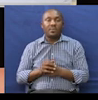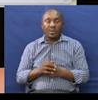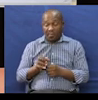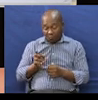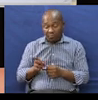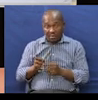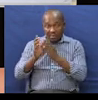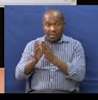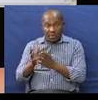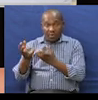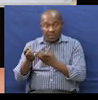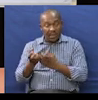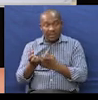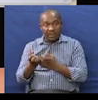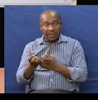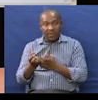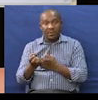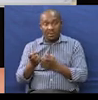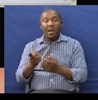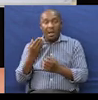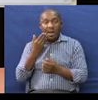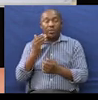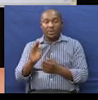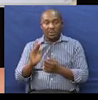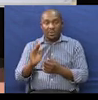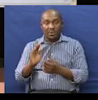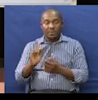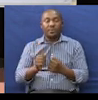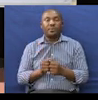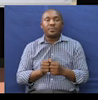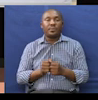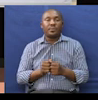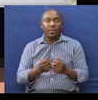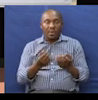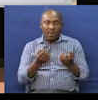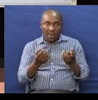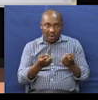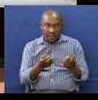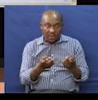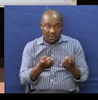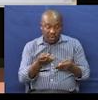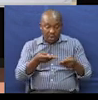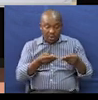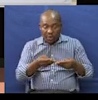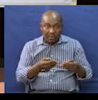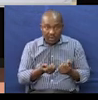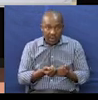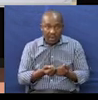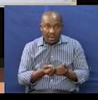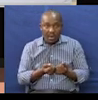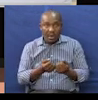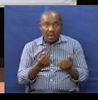Also, it is better to understand that economic production differs from one place